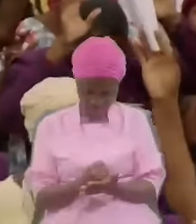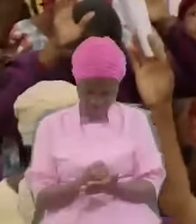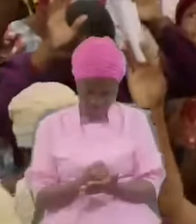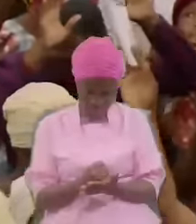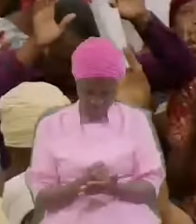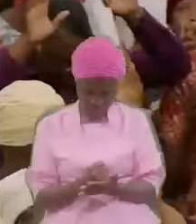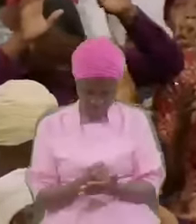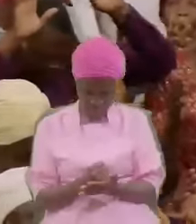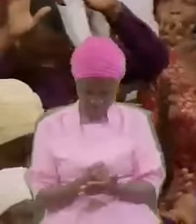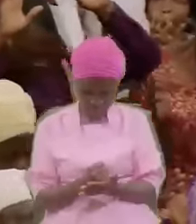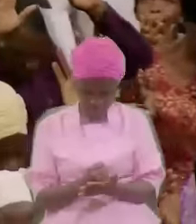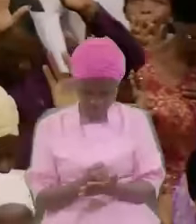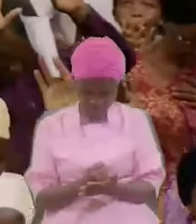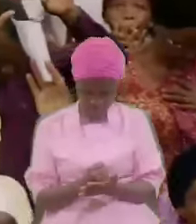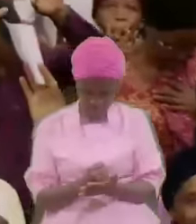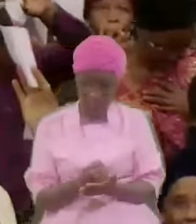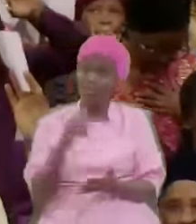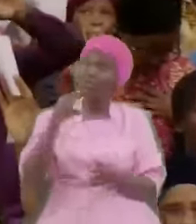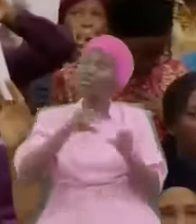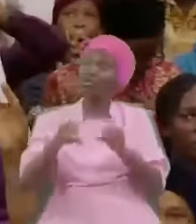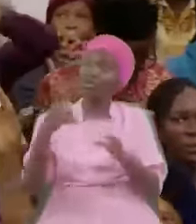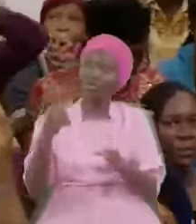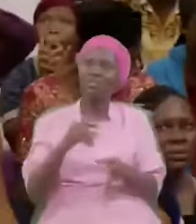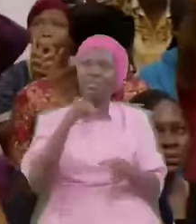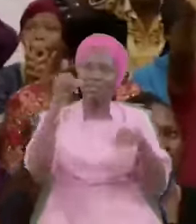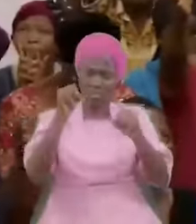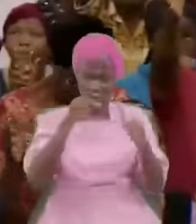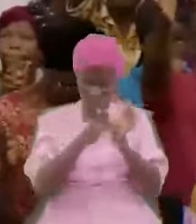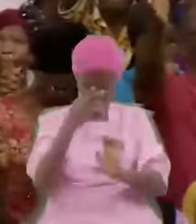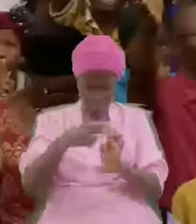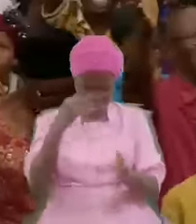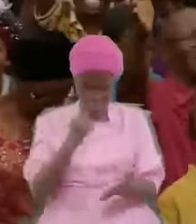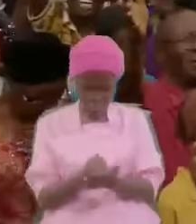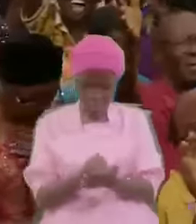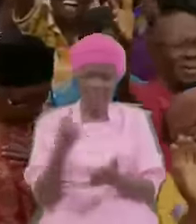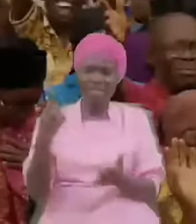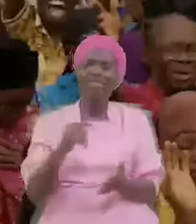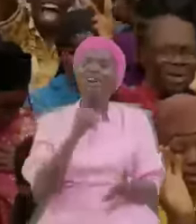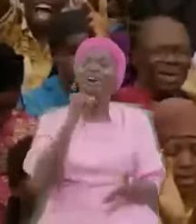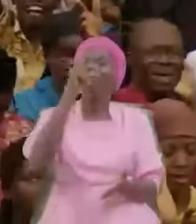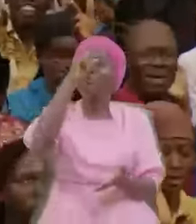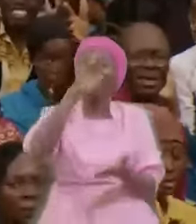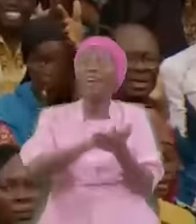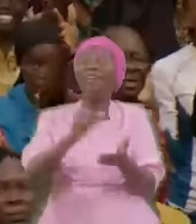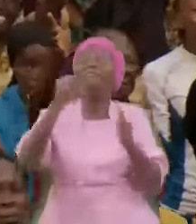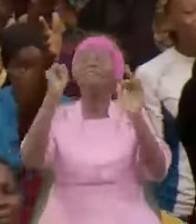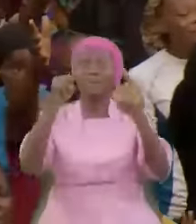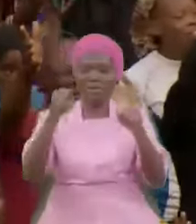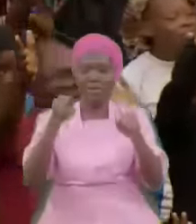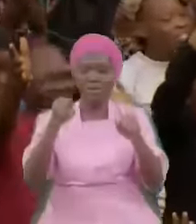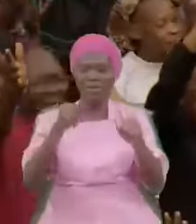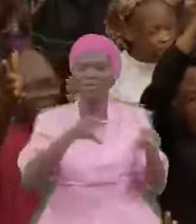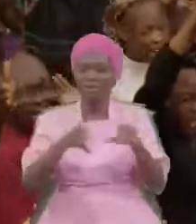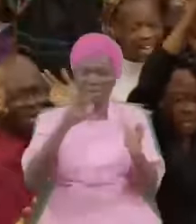Do the impossible, the incredible, the